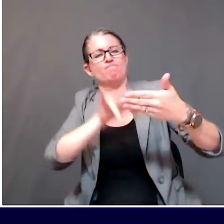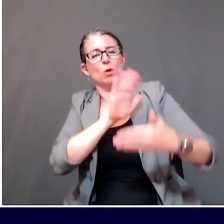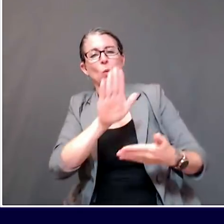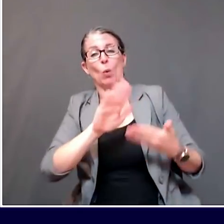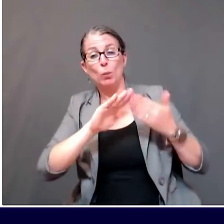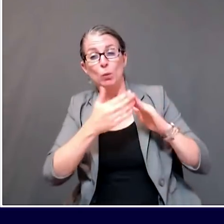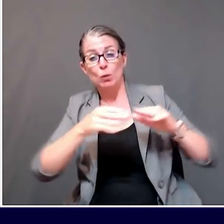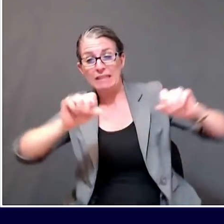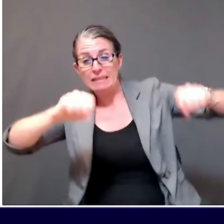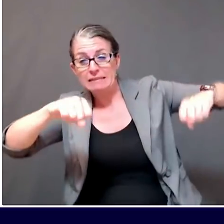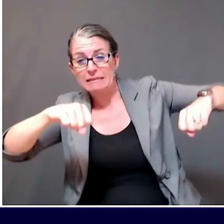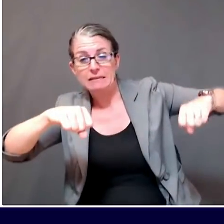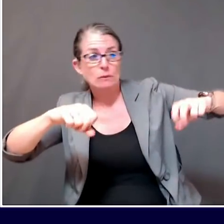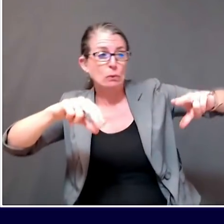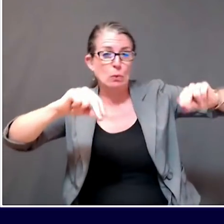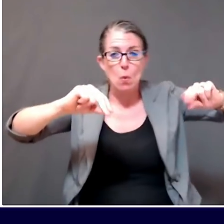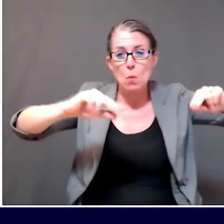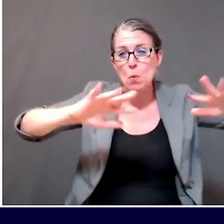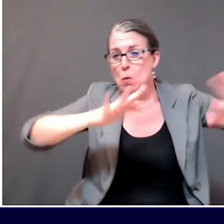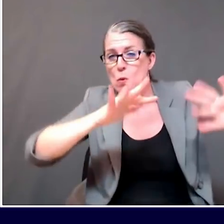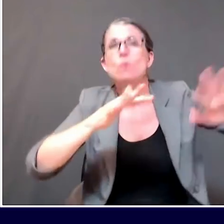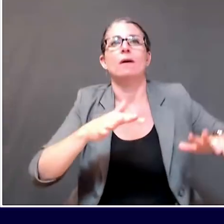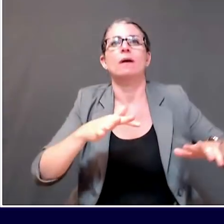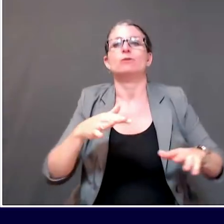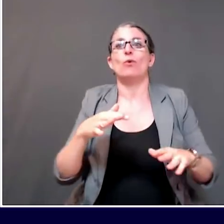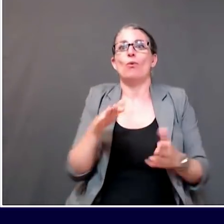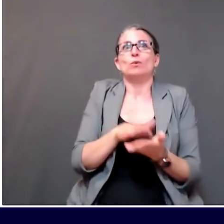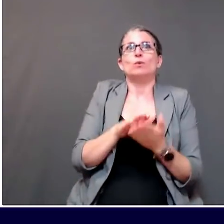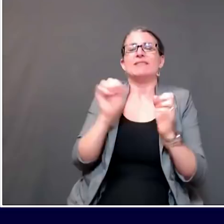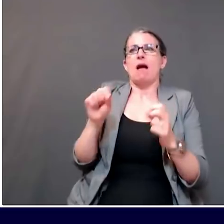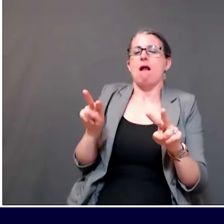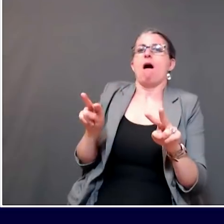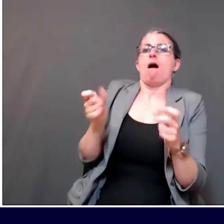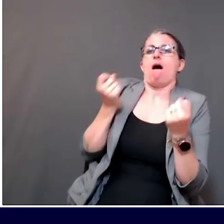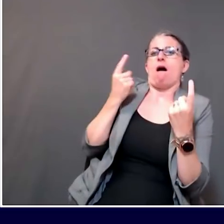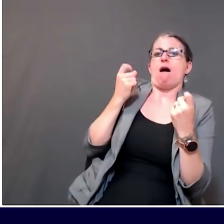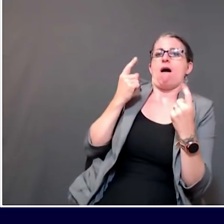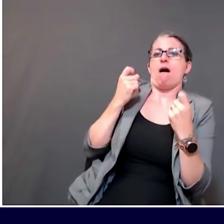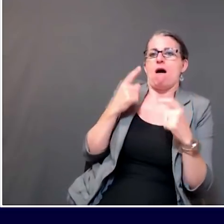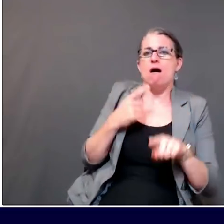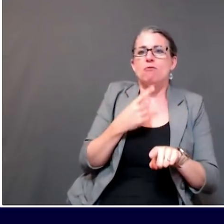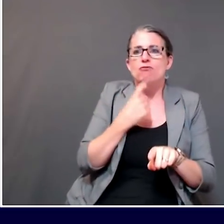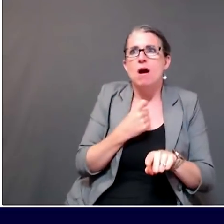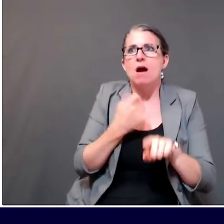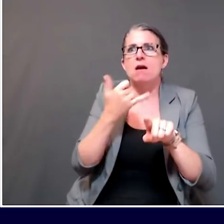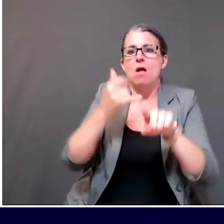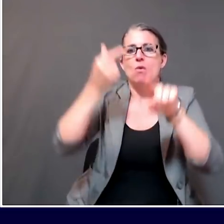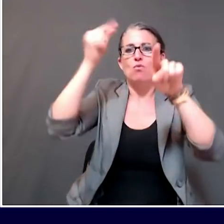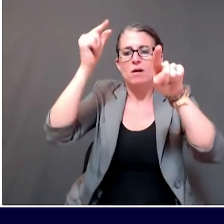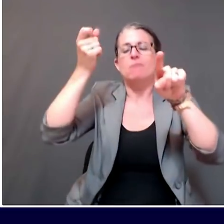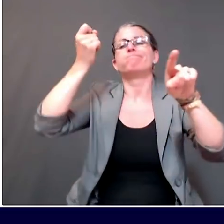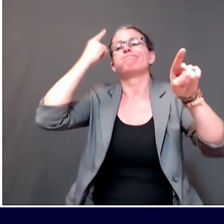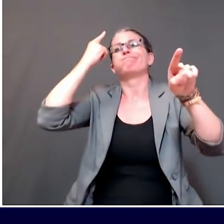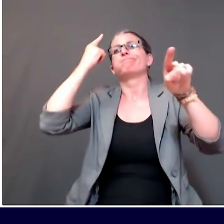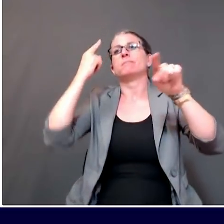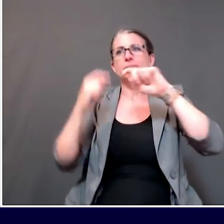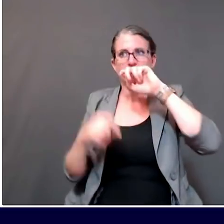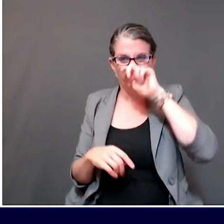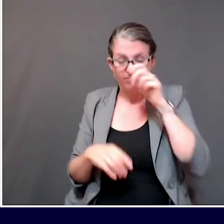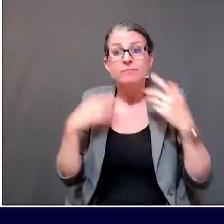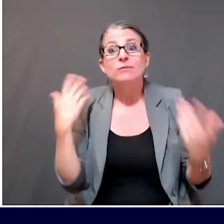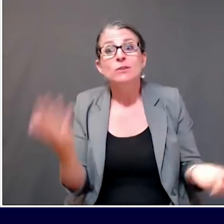And in terms of the expansion of the swab and send sites, can you just take us a little bit inside that process and why these